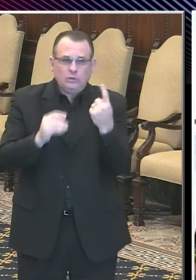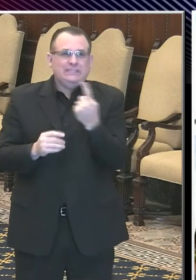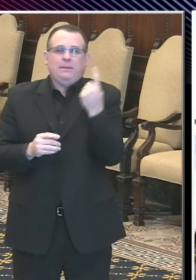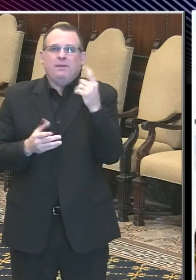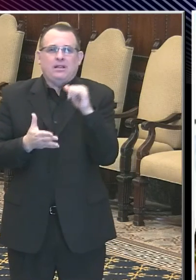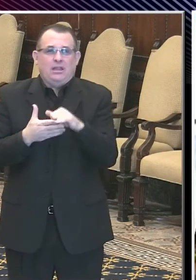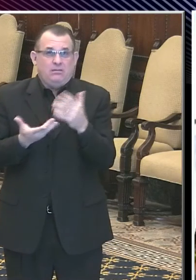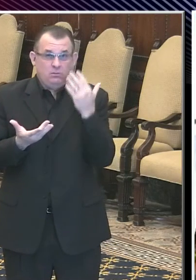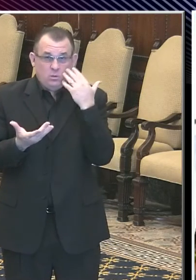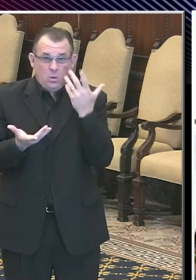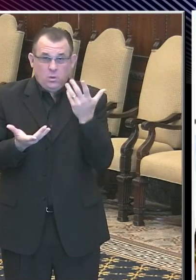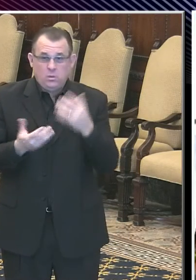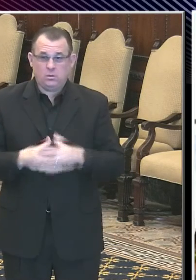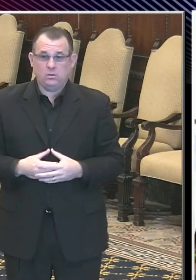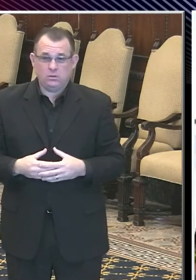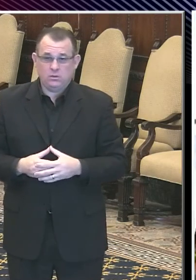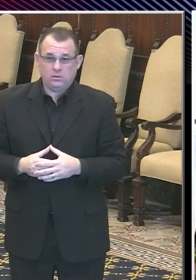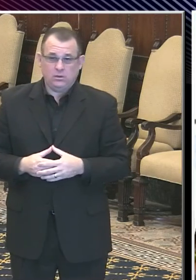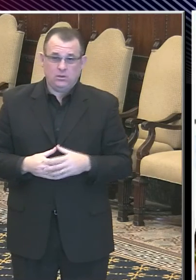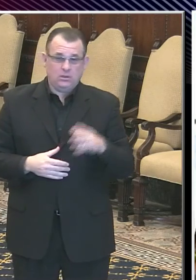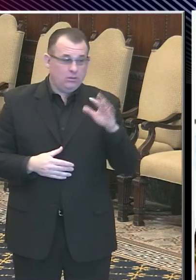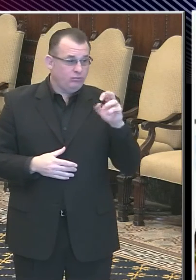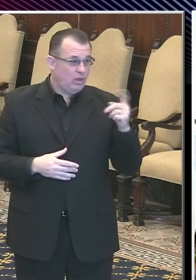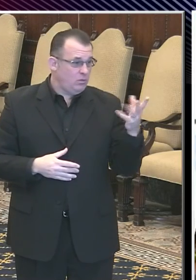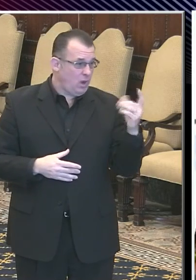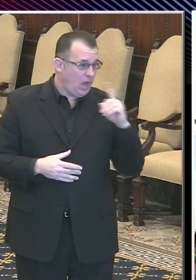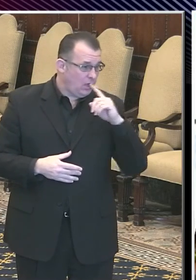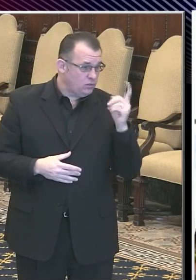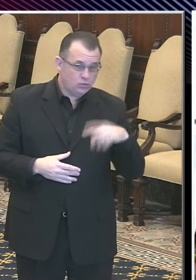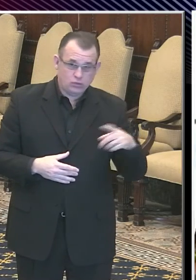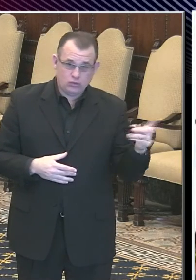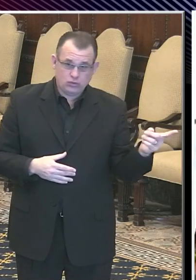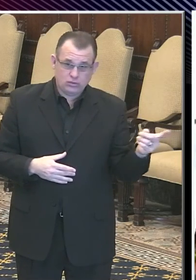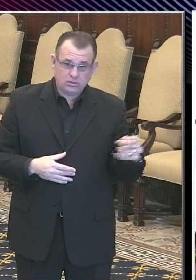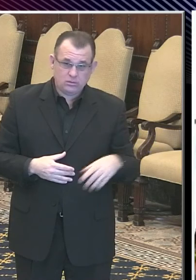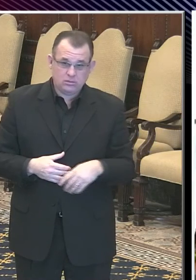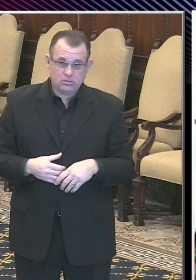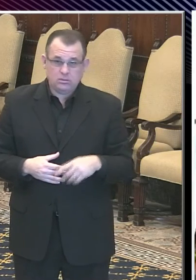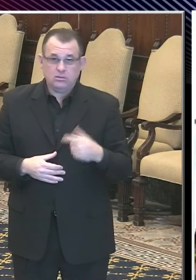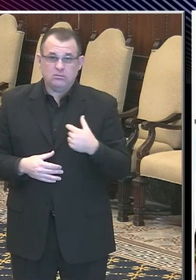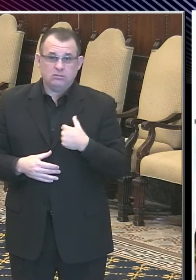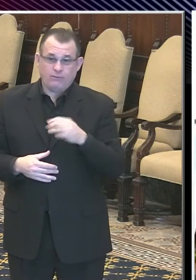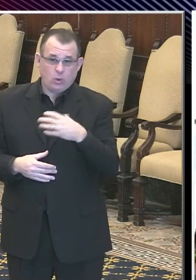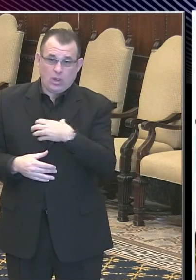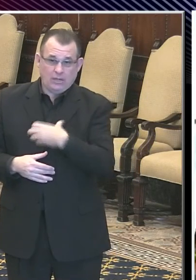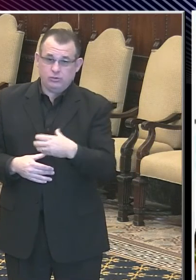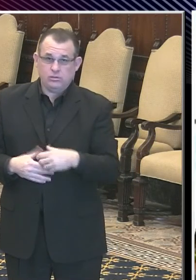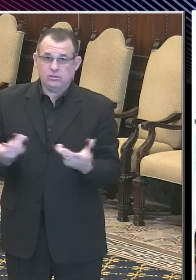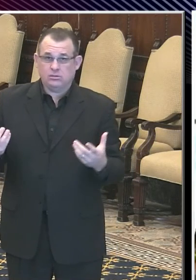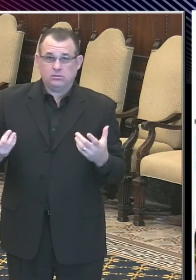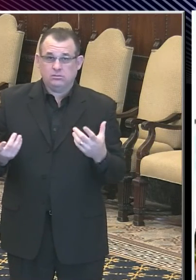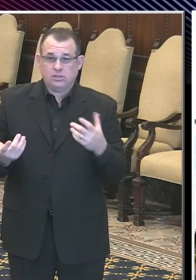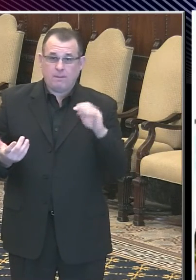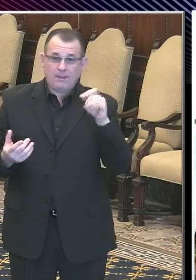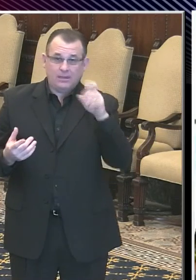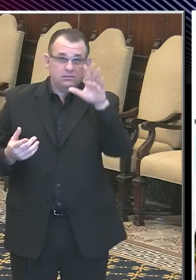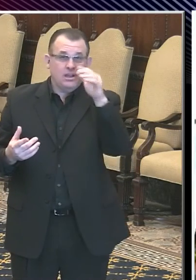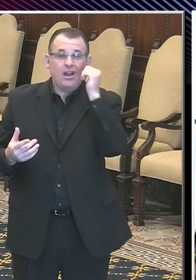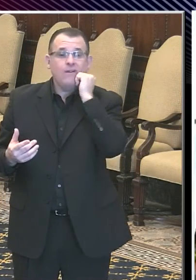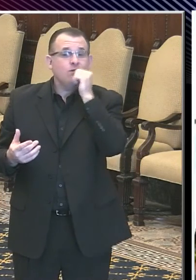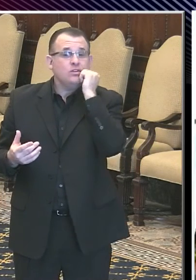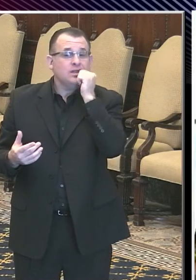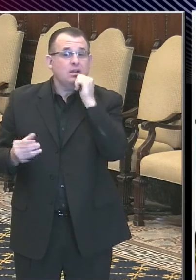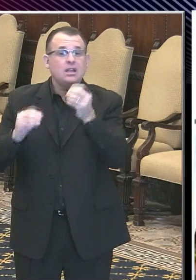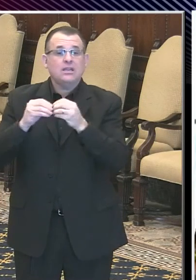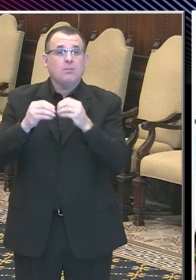Brian, I don't know if you want to answer that. Yeah, no, I don't have any objections, and in fact, Max, every day I report the number of